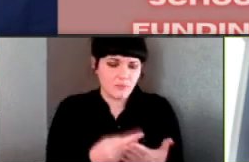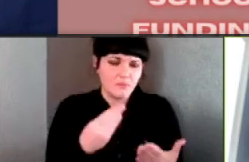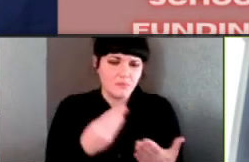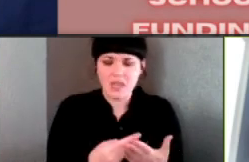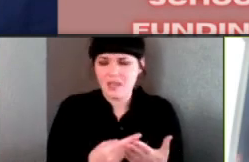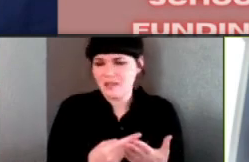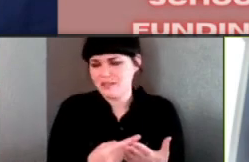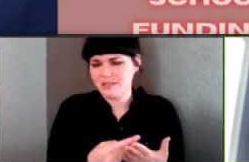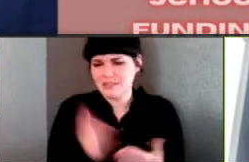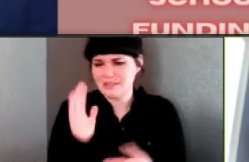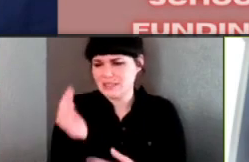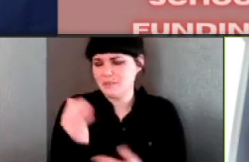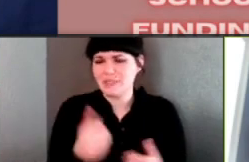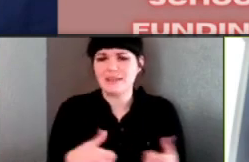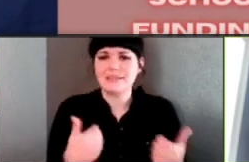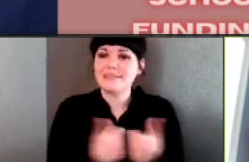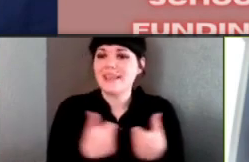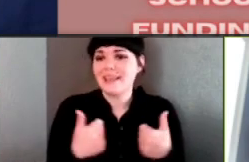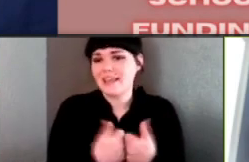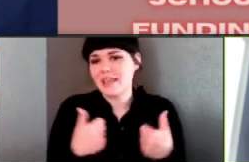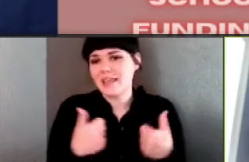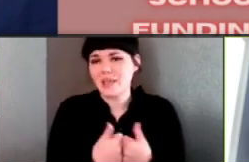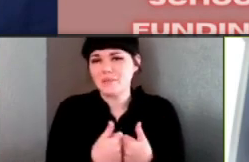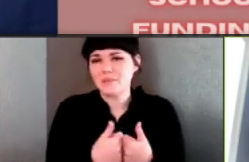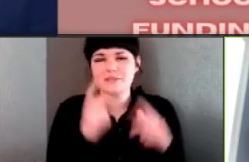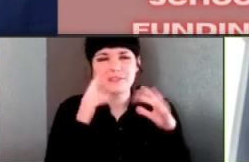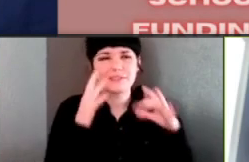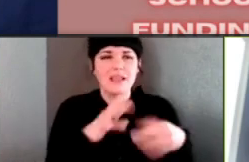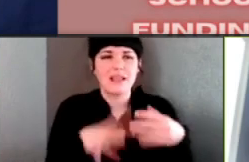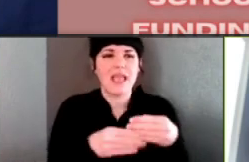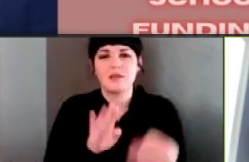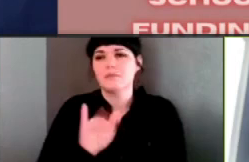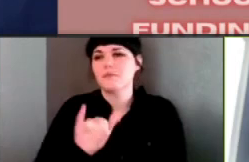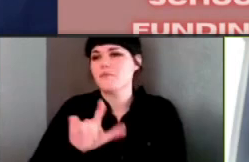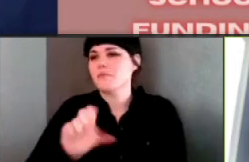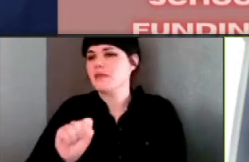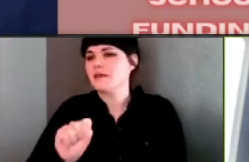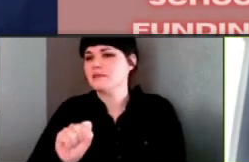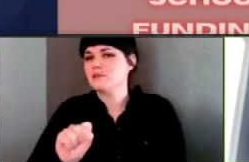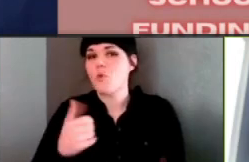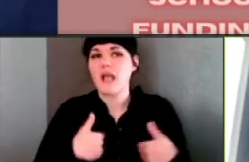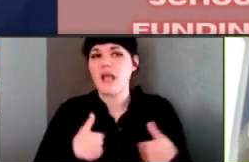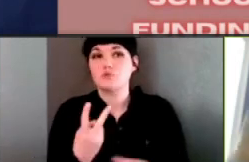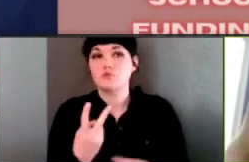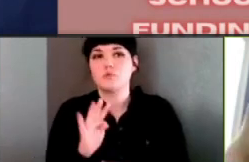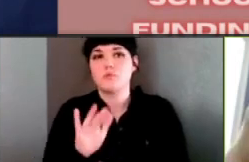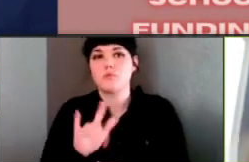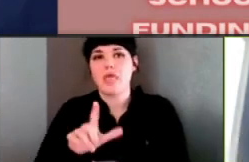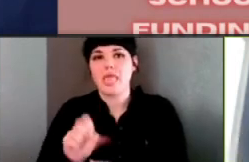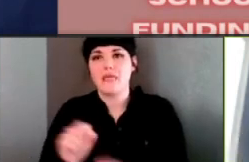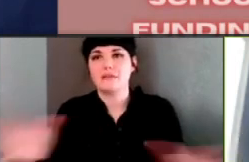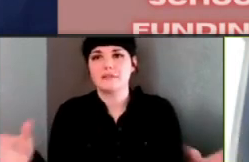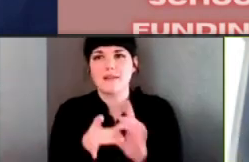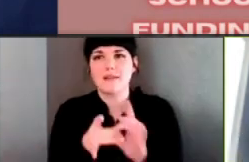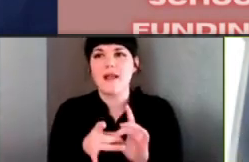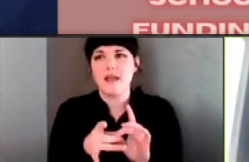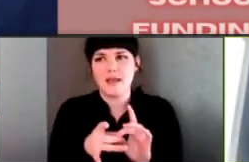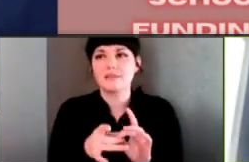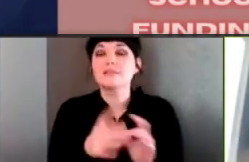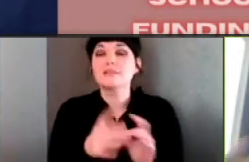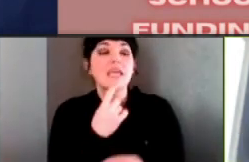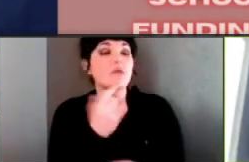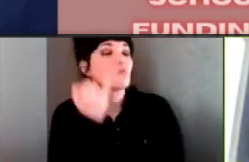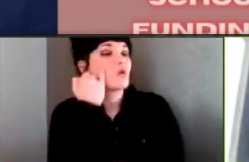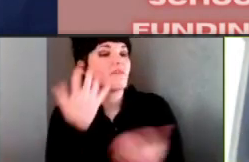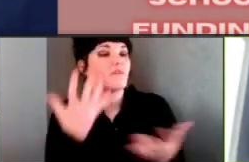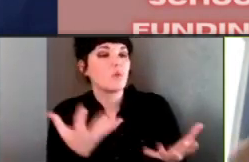in the bills and you tie bills together so that if you only want one thing out of the bill, you have to approve all of it mm-hmm. or you